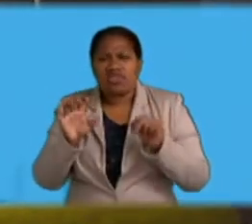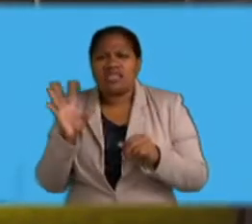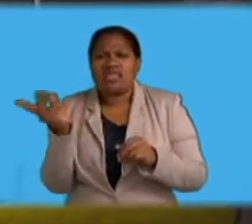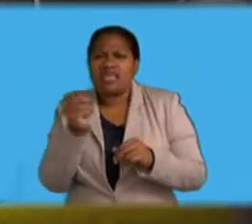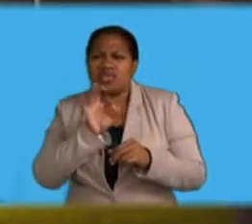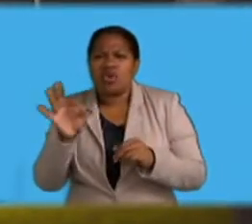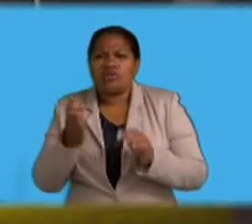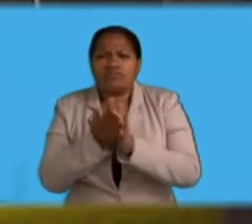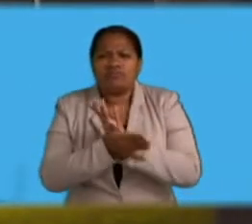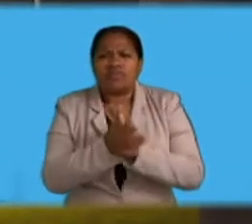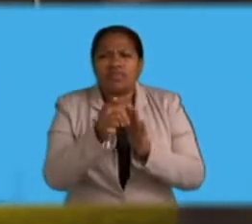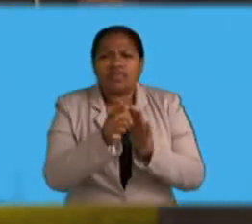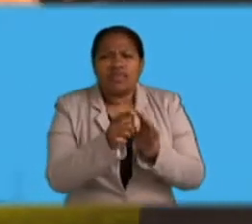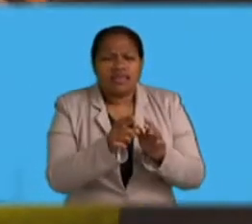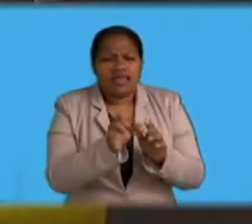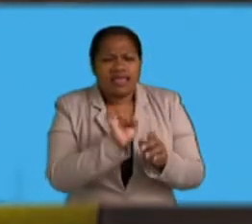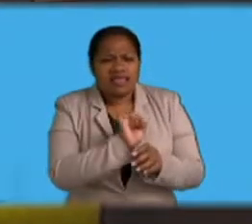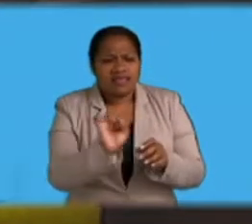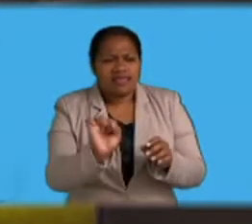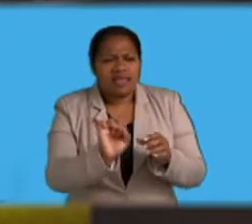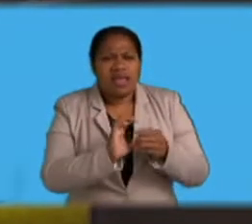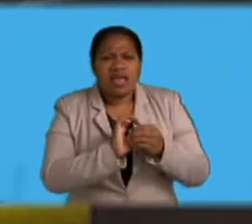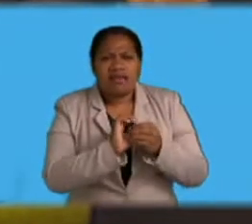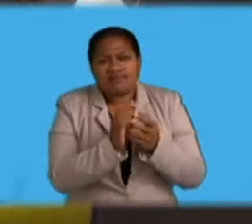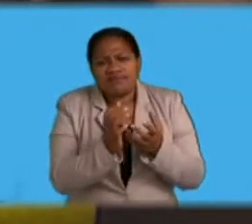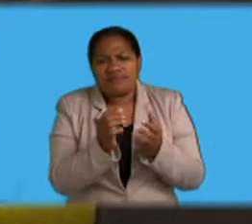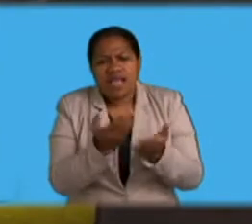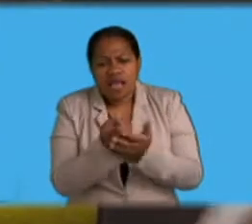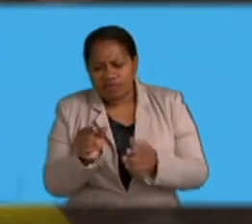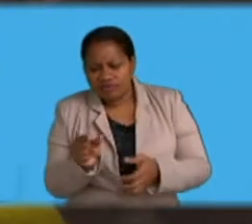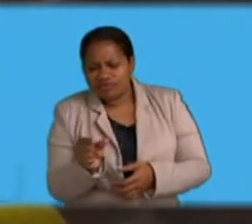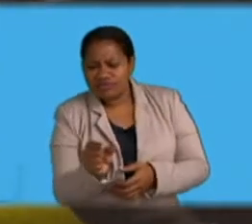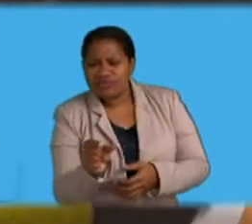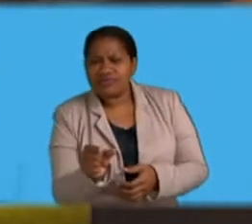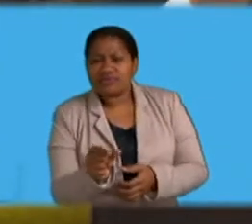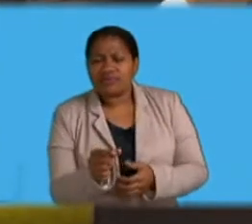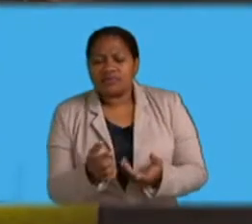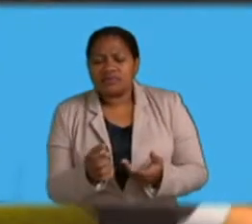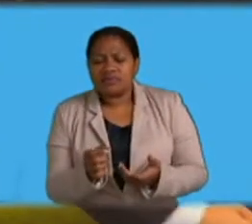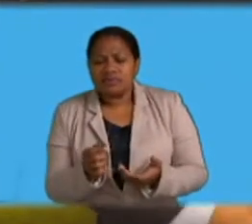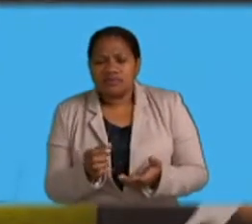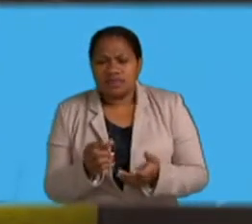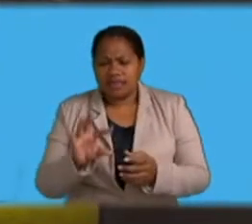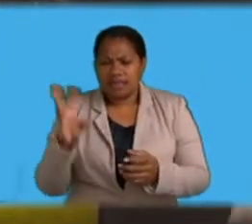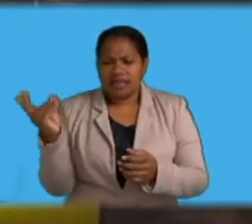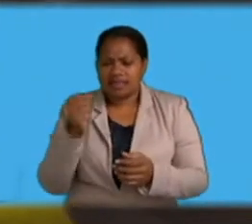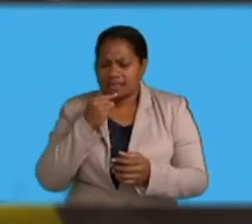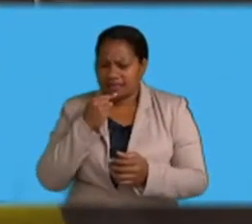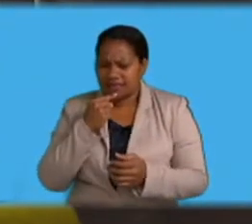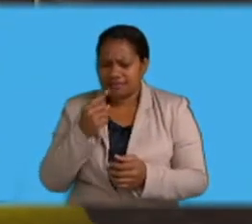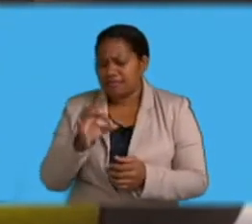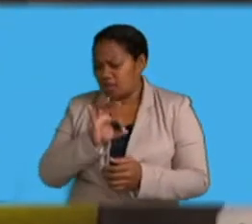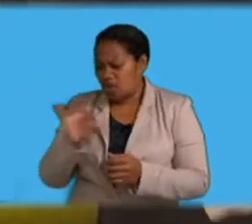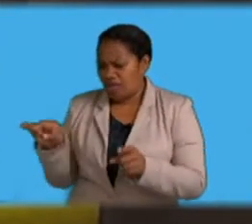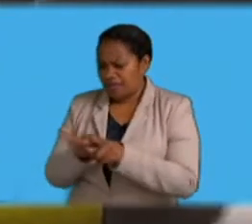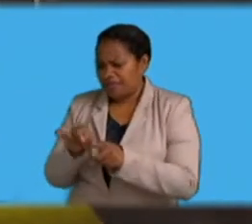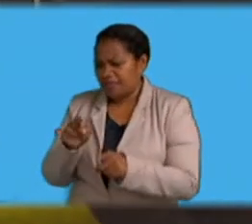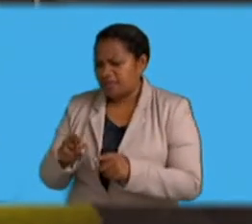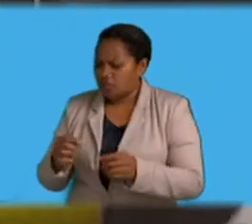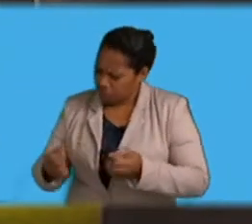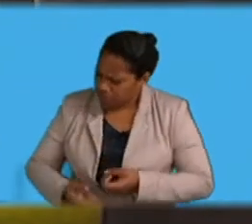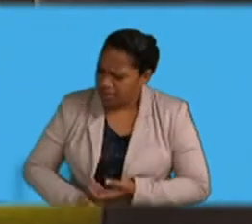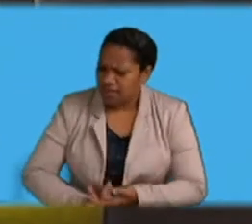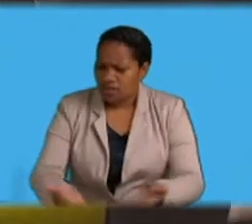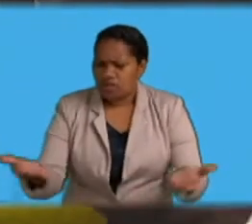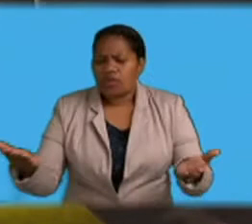procedures. We found out about that, we rolled it back. We said none of the findings of that ad hoc body will apply. We rolled it back.